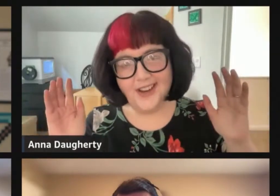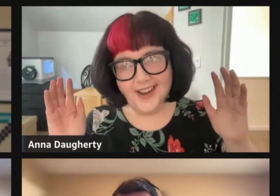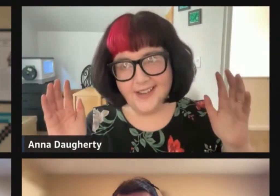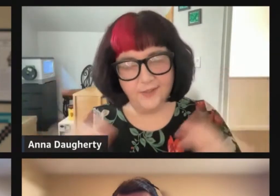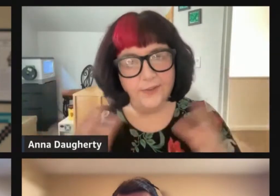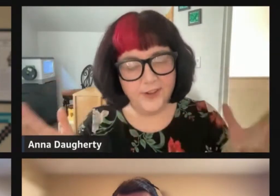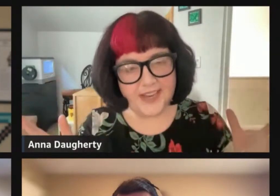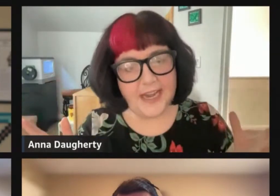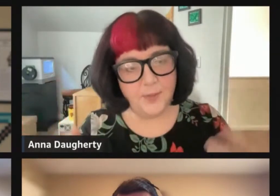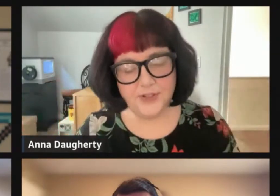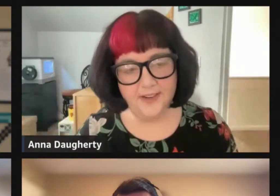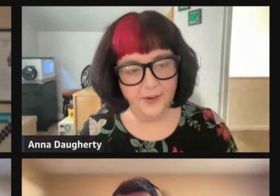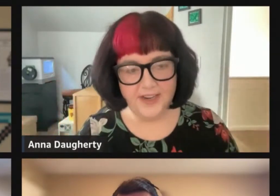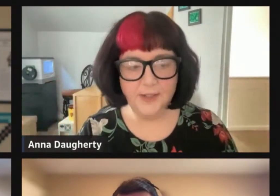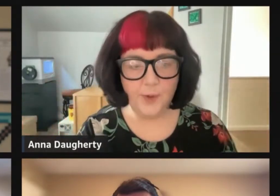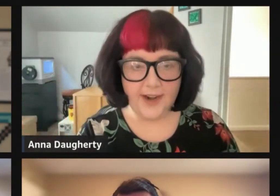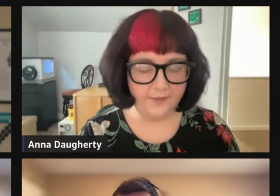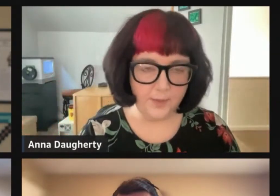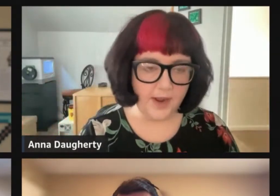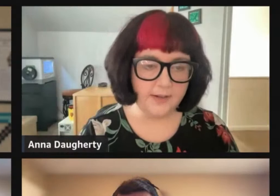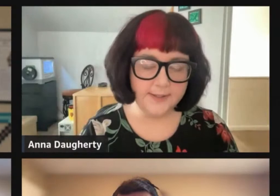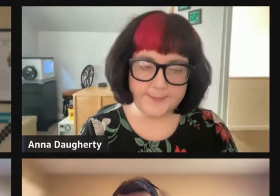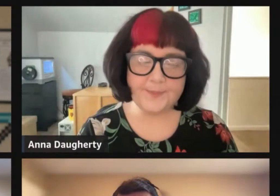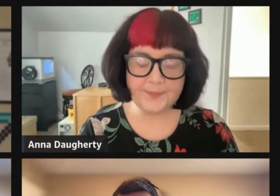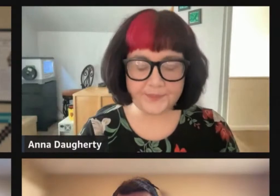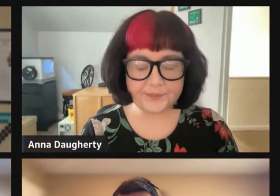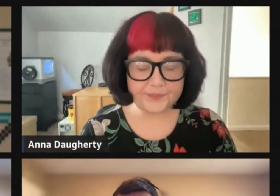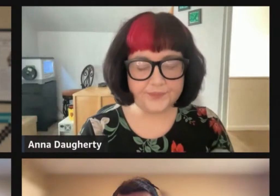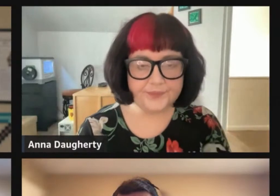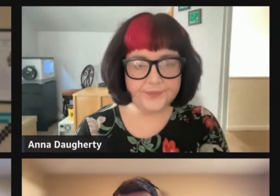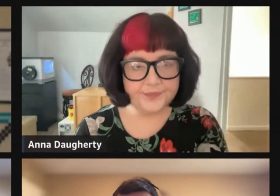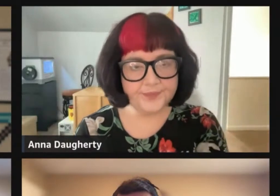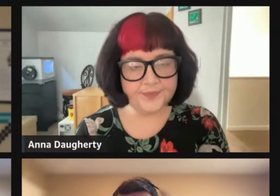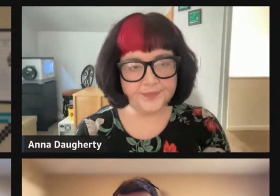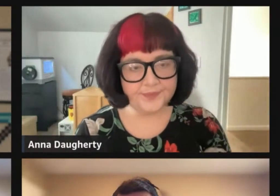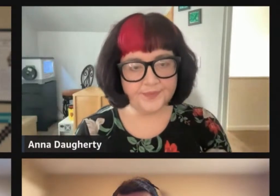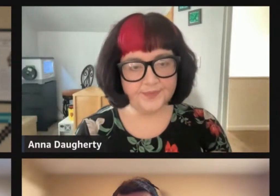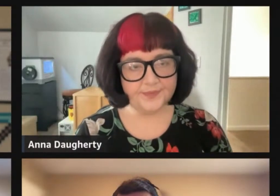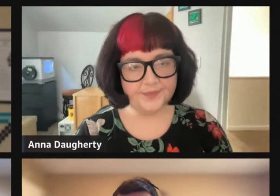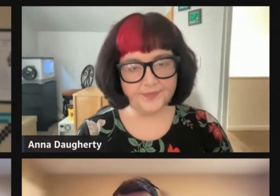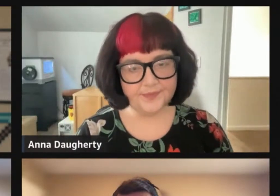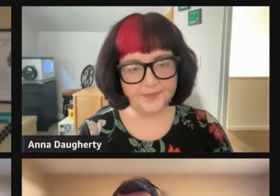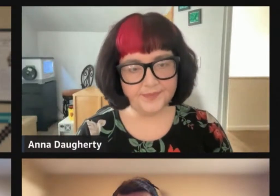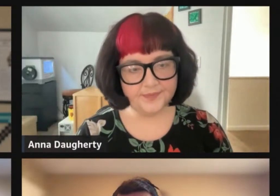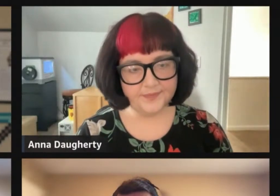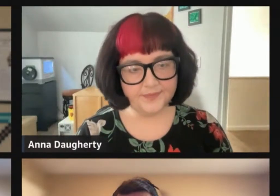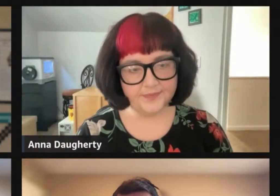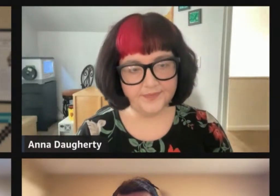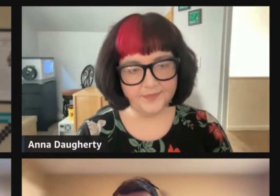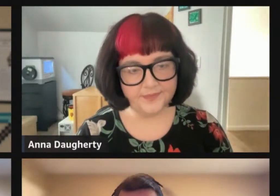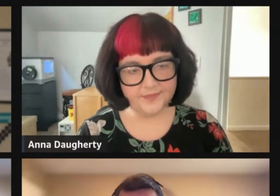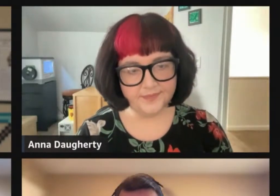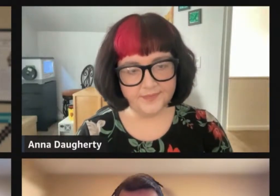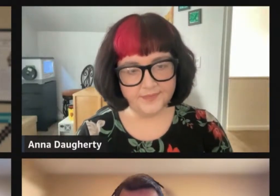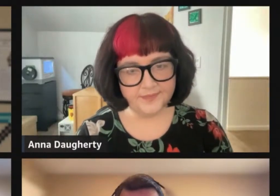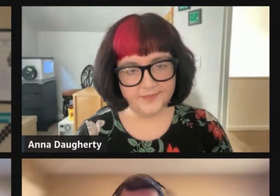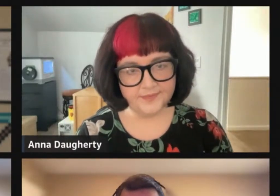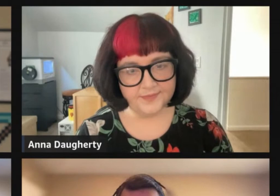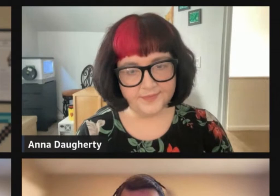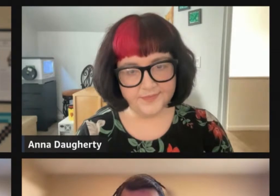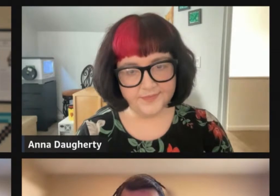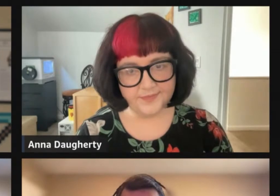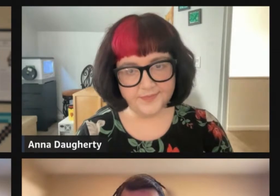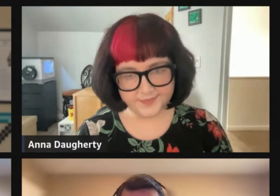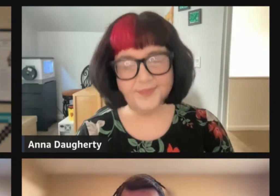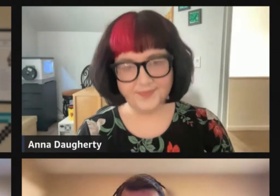and fulfills 80% of your needs right out of the box. So where do you, we see a lot of folks adopting